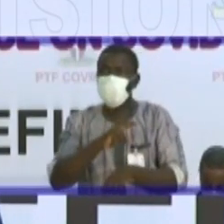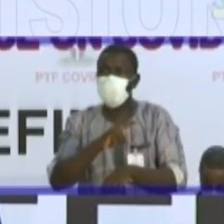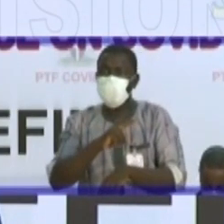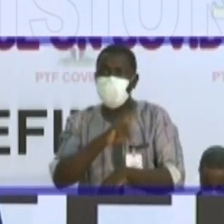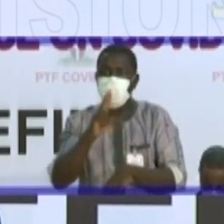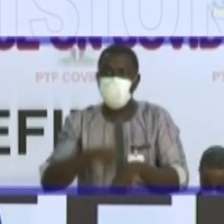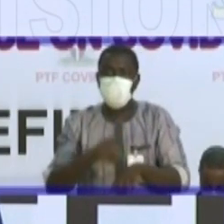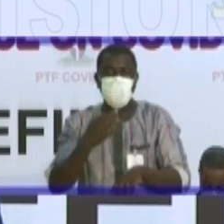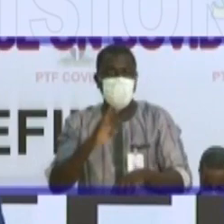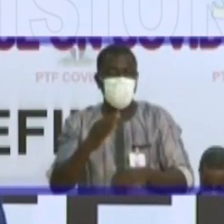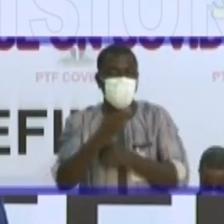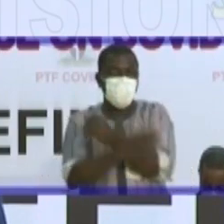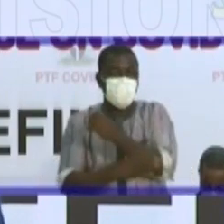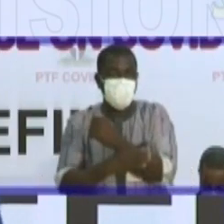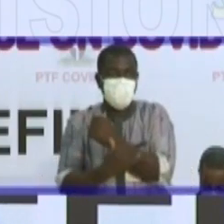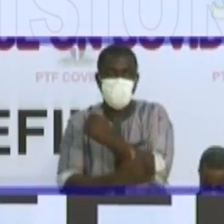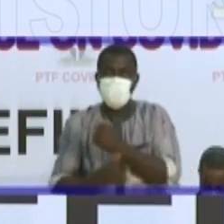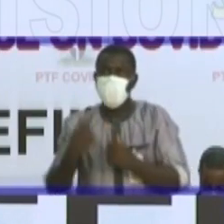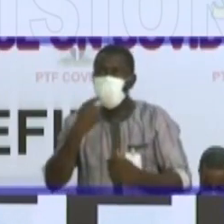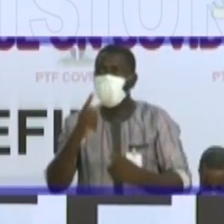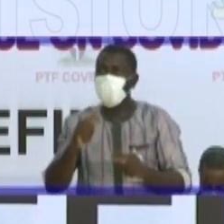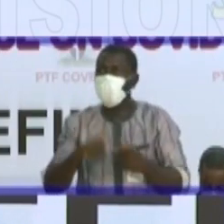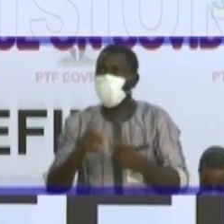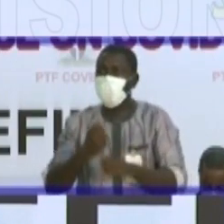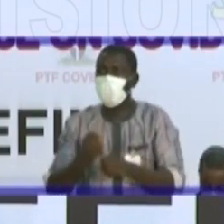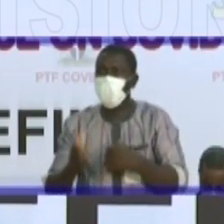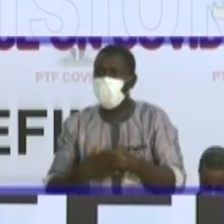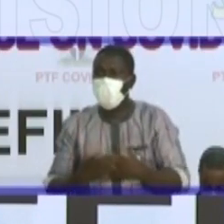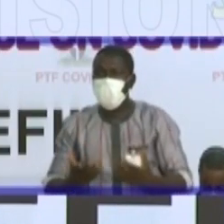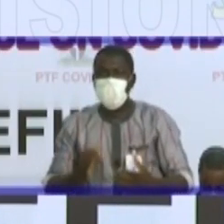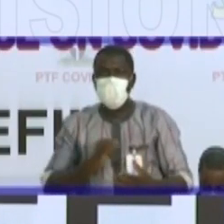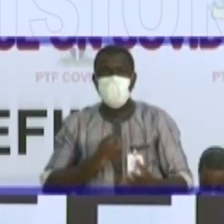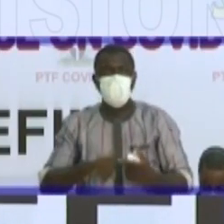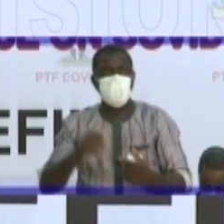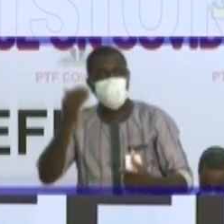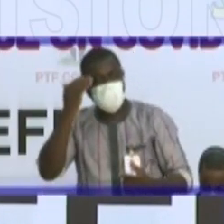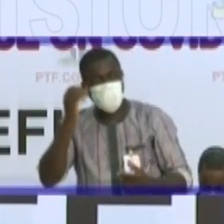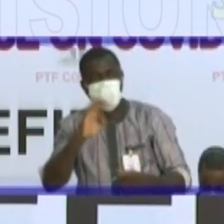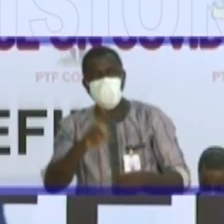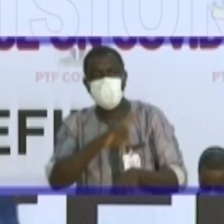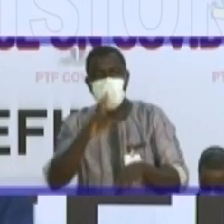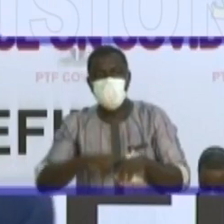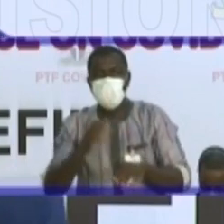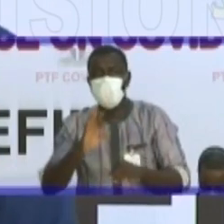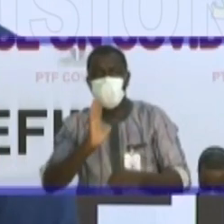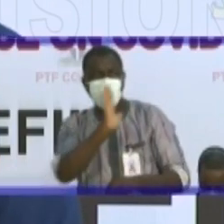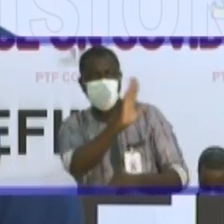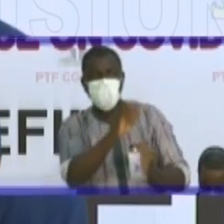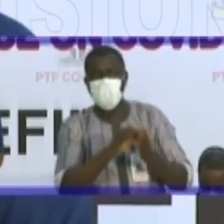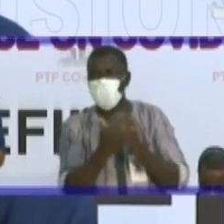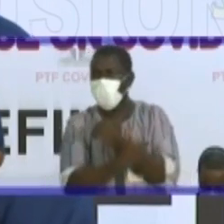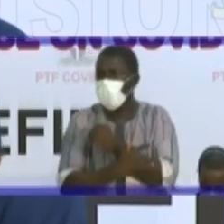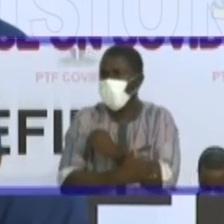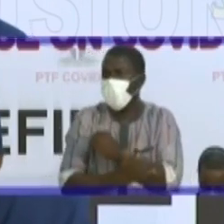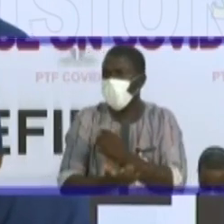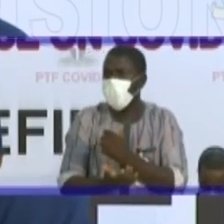of foreign countries, and who are trying to get back. But I wouldn't know if they were not nationals of those countries, or